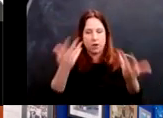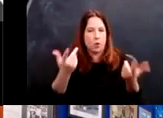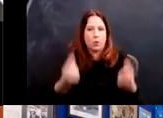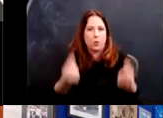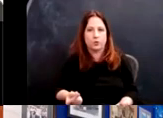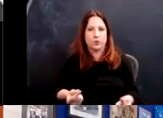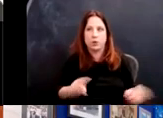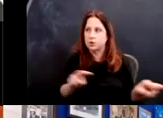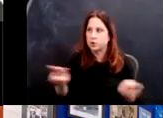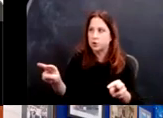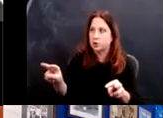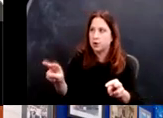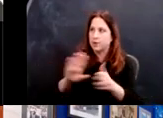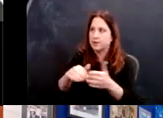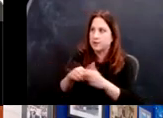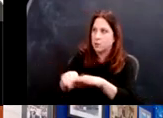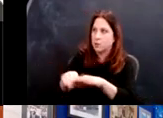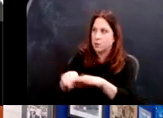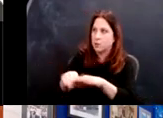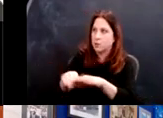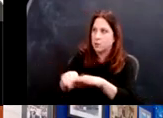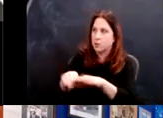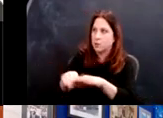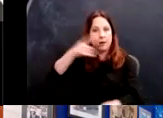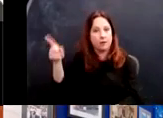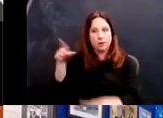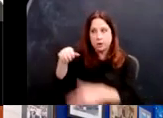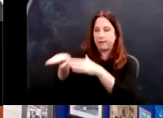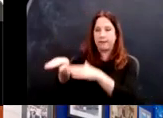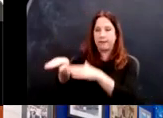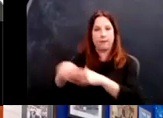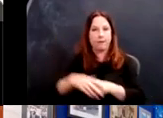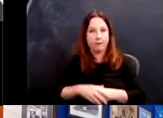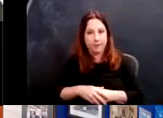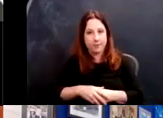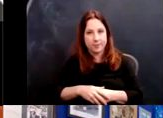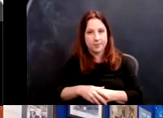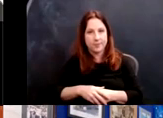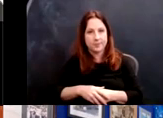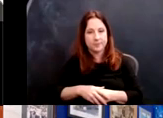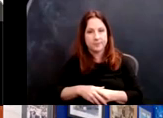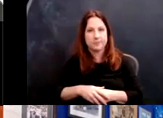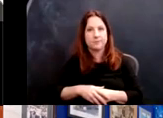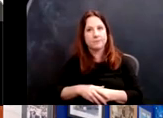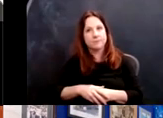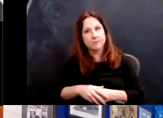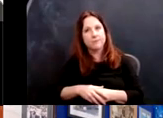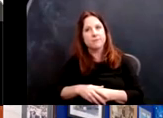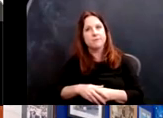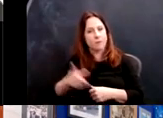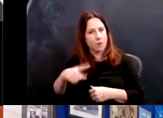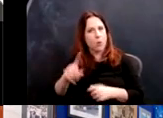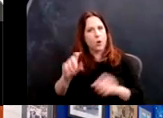she saw the light on and she came in, and we were able to really kind of provide her